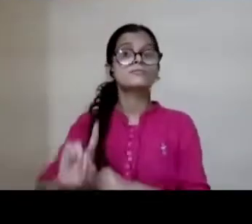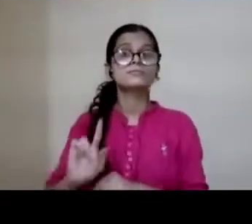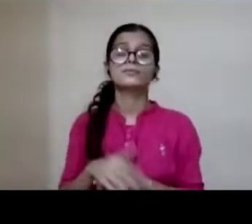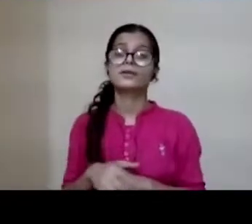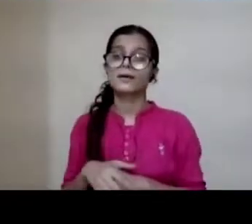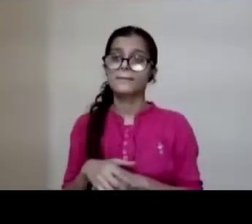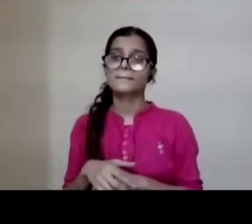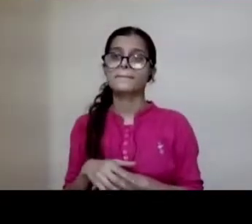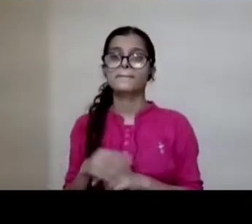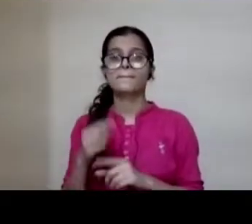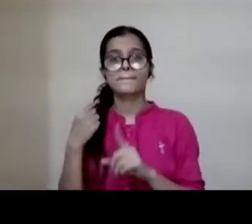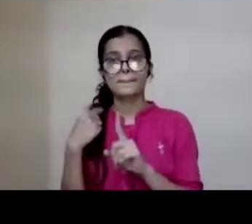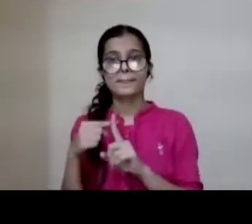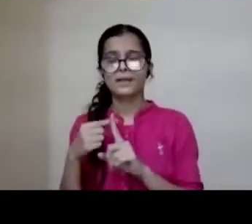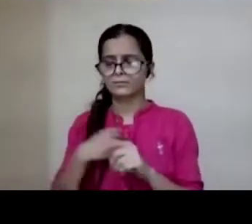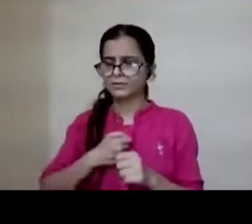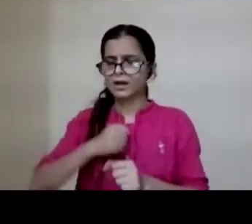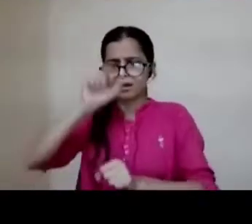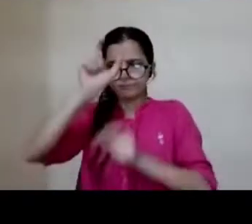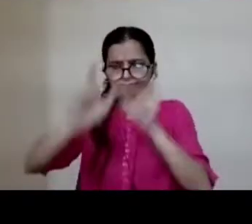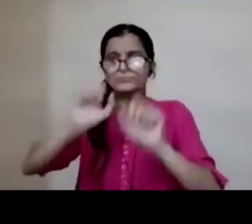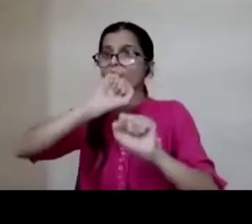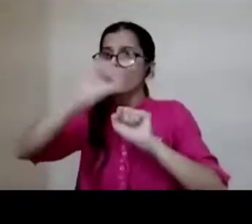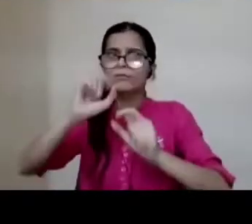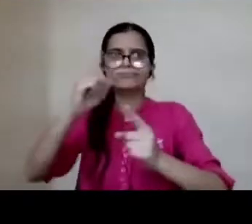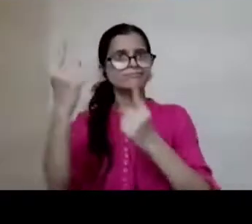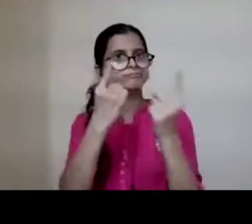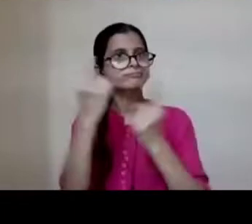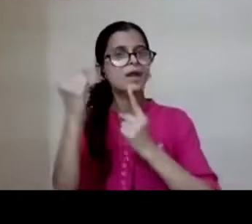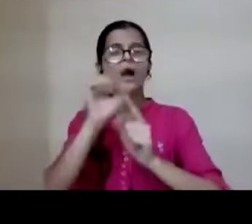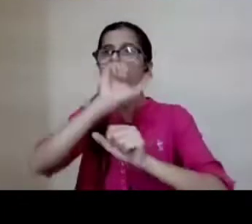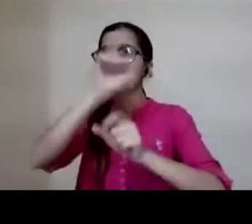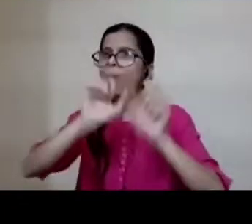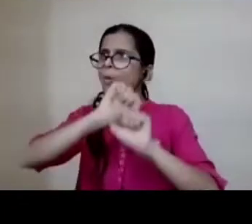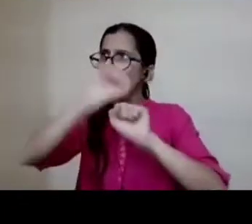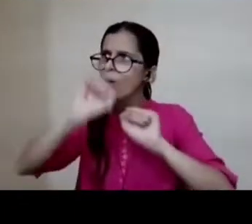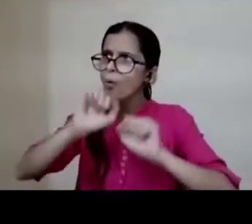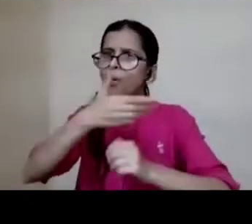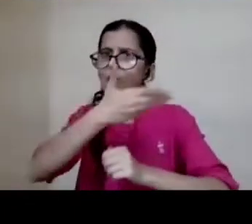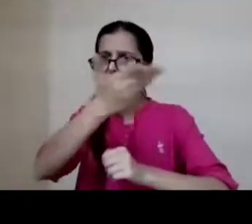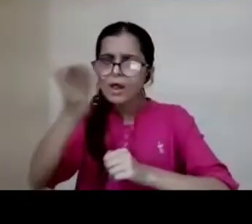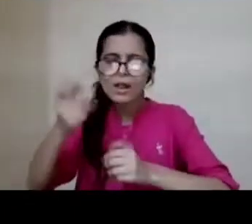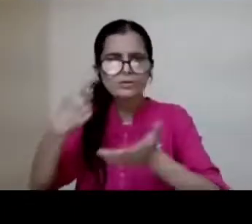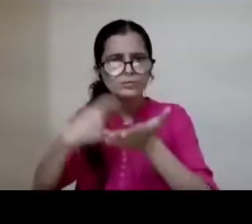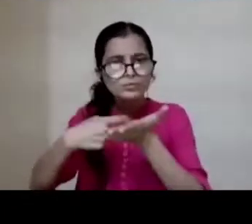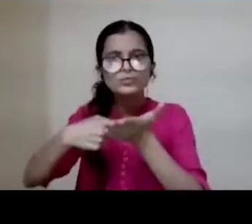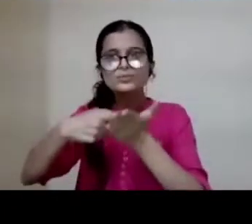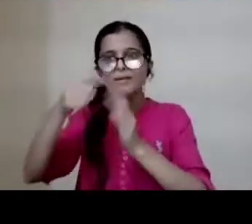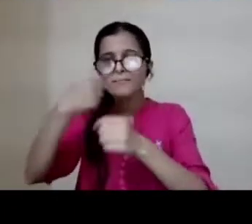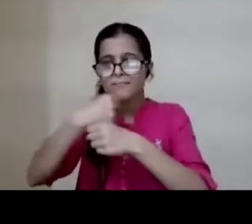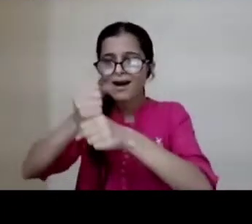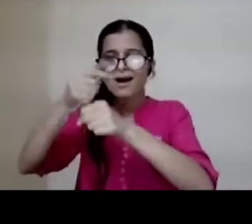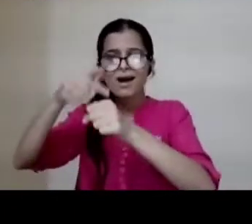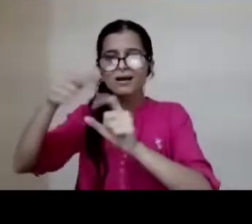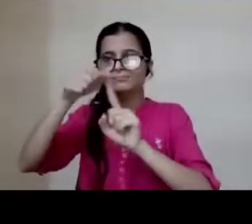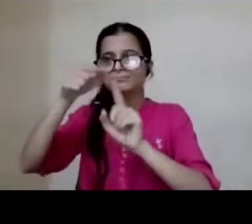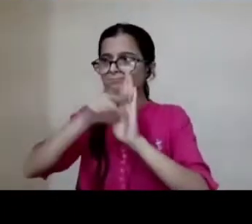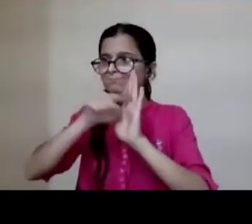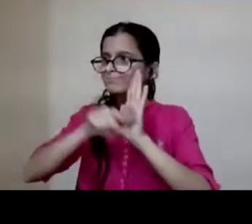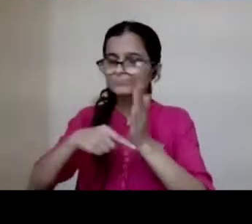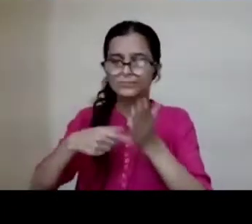place where we are individuating and saying that if the rule doesn't make provision for you,